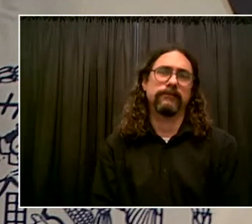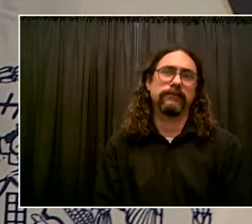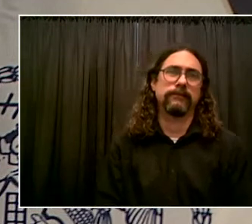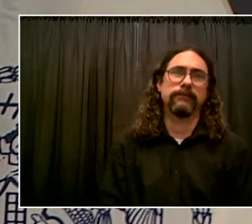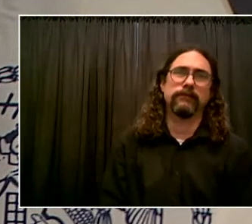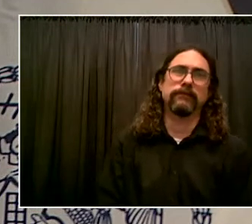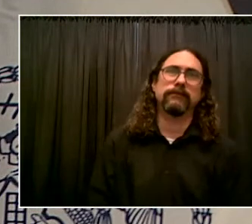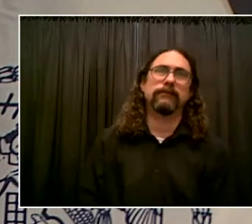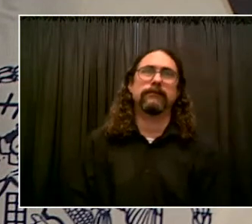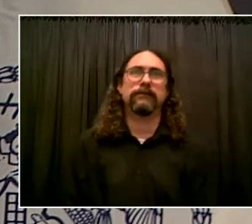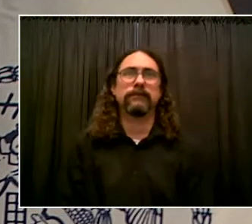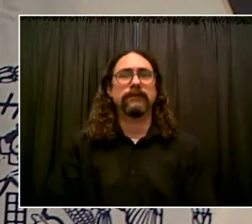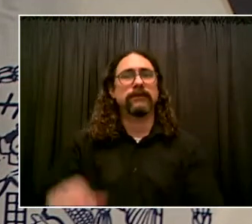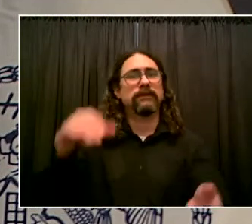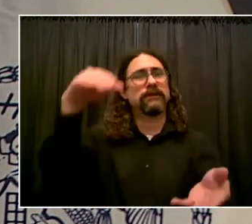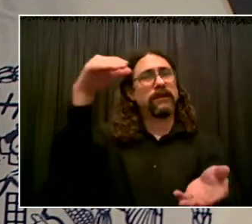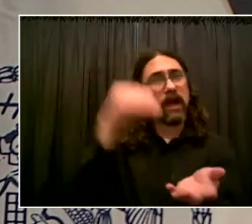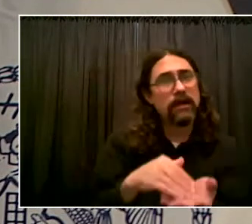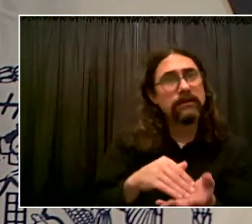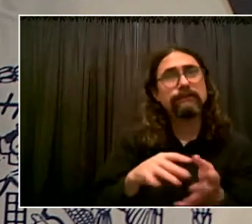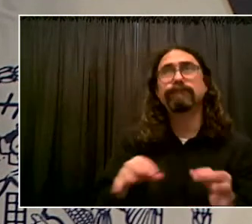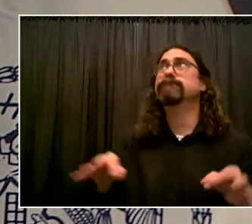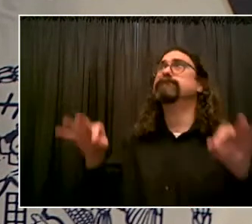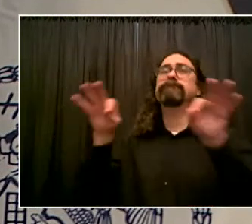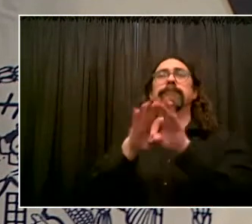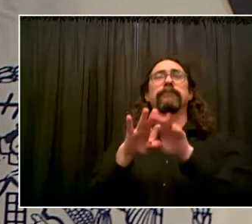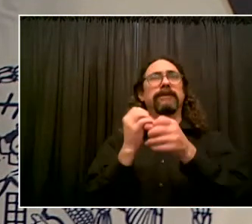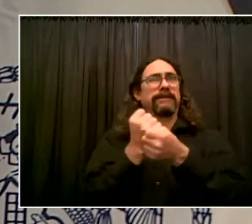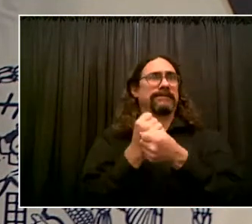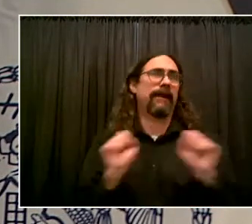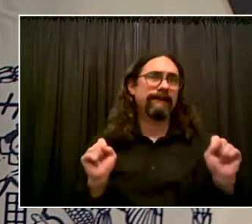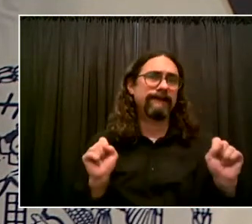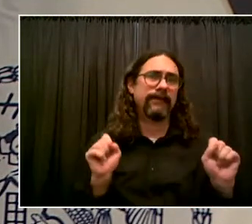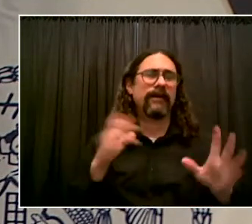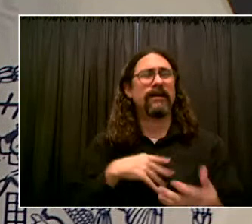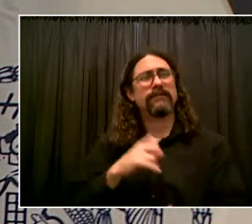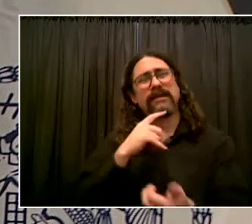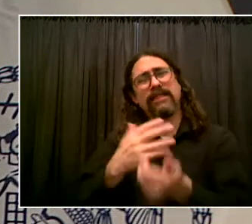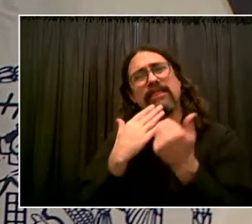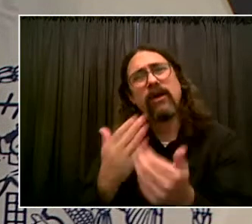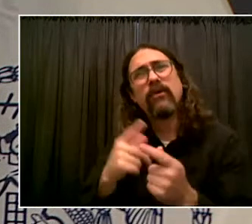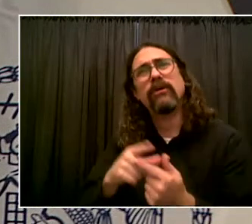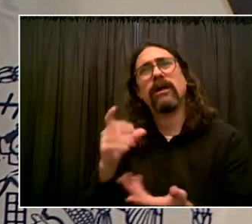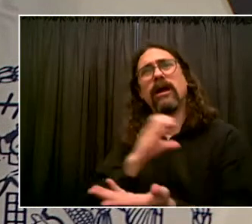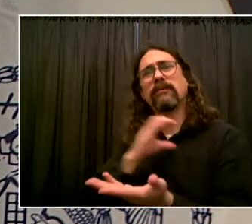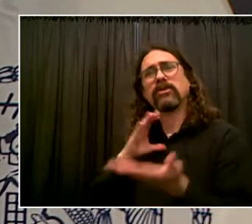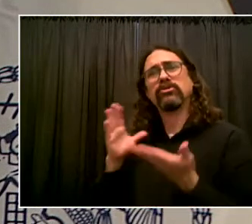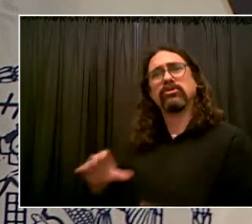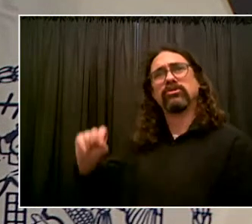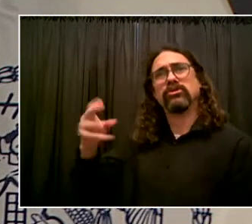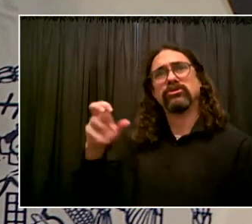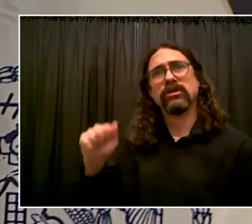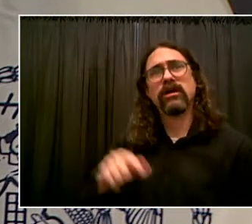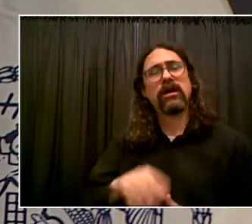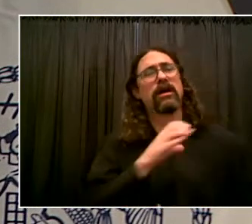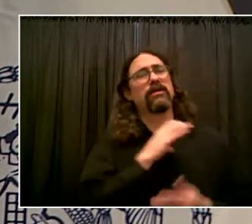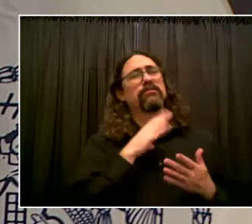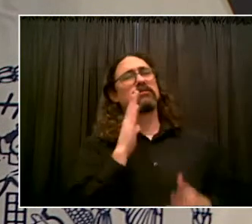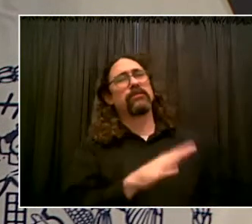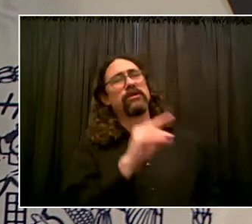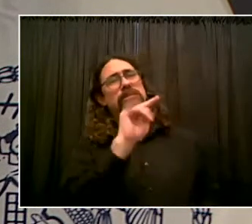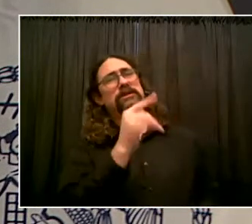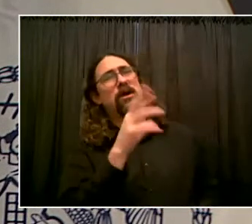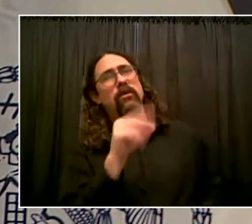Commissioner Shea, Commissioner Grayson, all the commissioners, all the people in city agencies who are making sure the city is running well today, and it